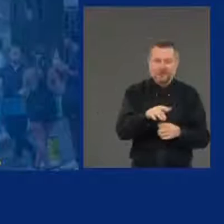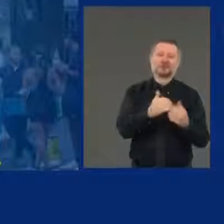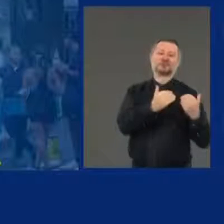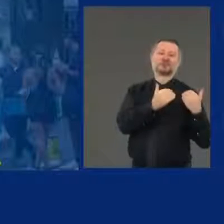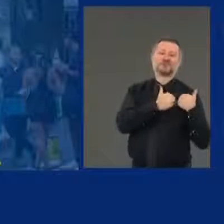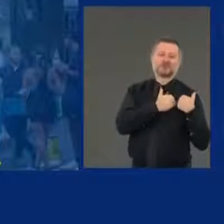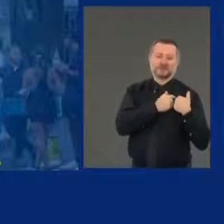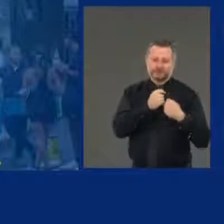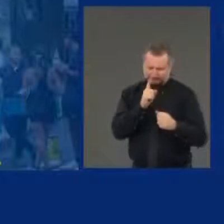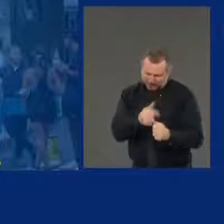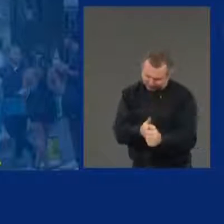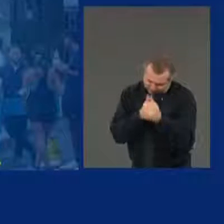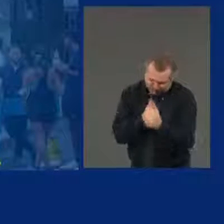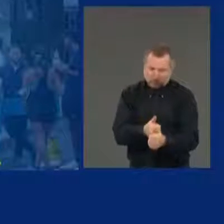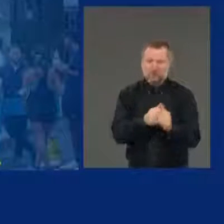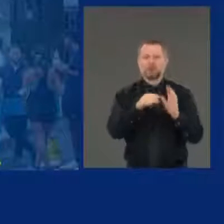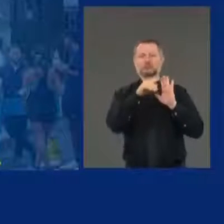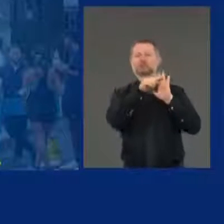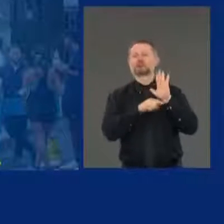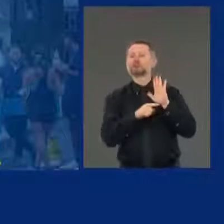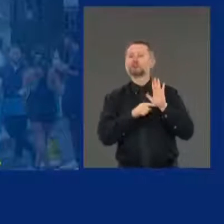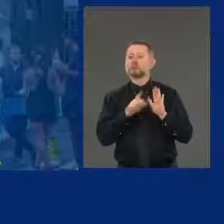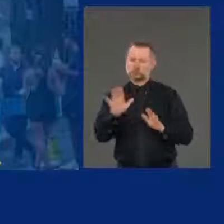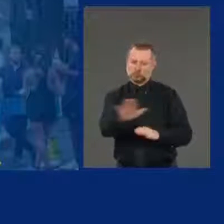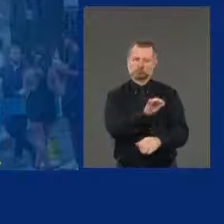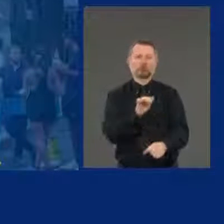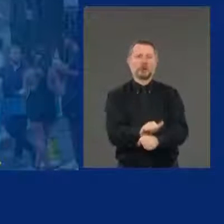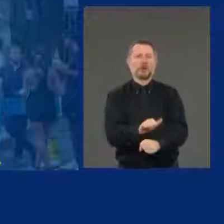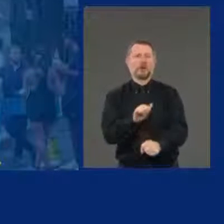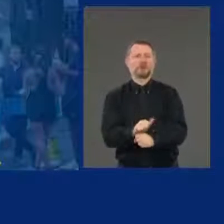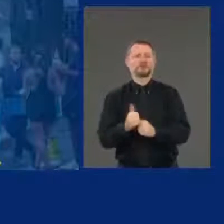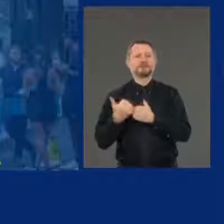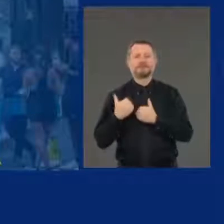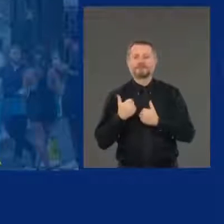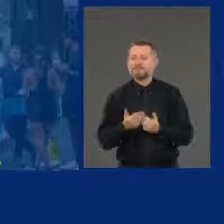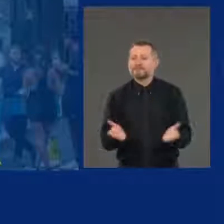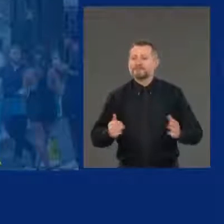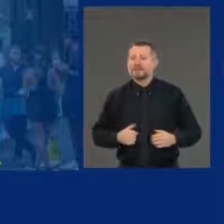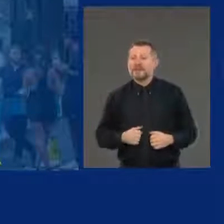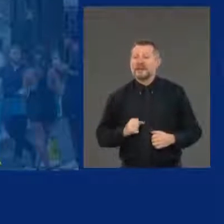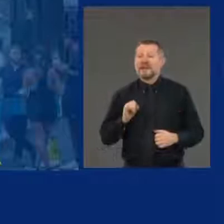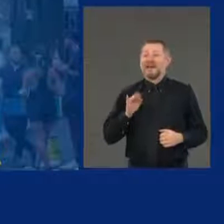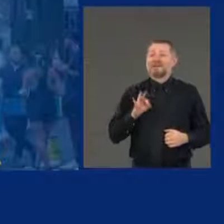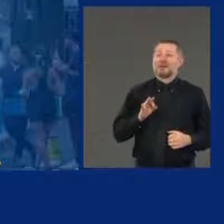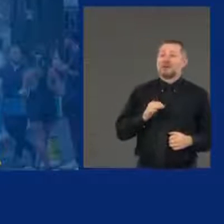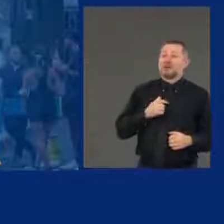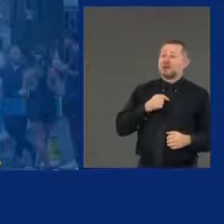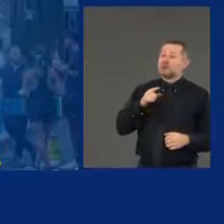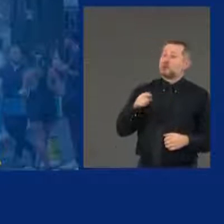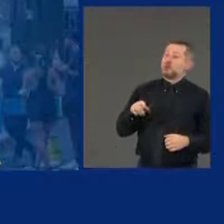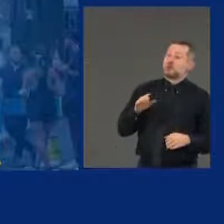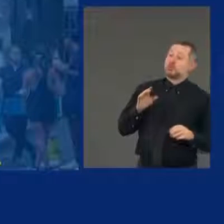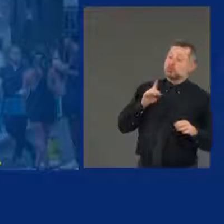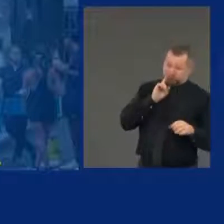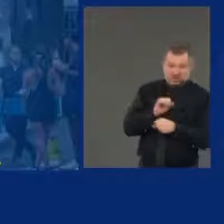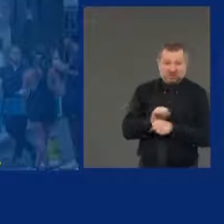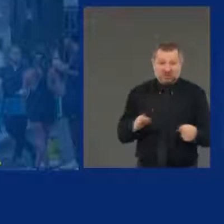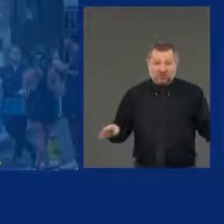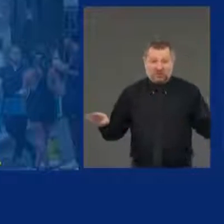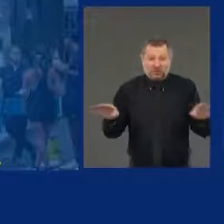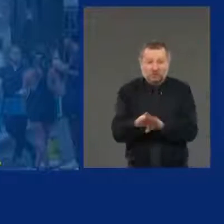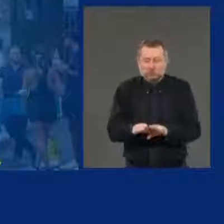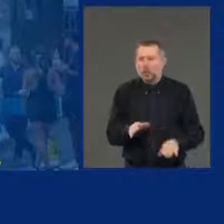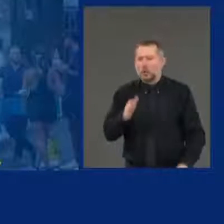Local government, do your job. If we have to close, then people are going to hold